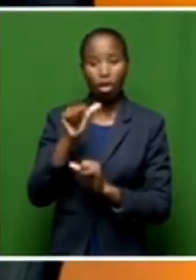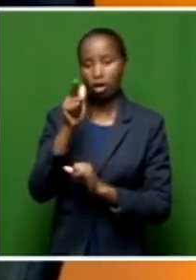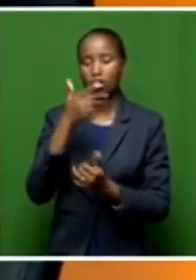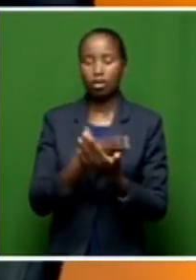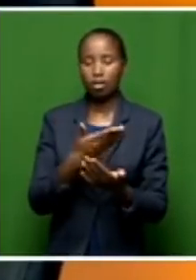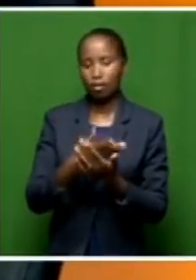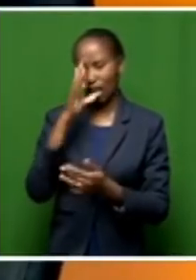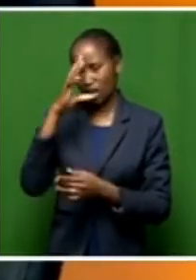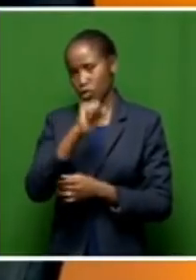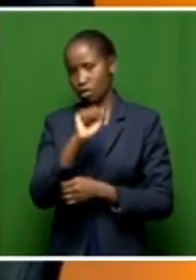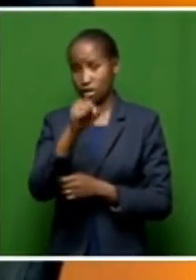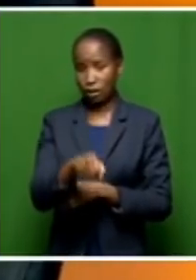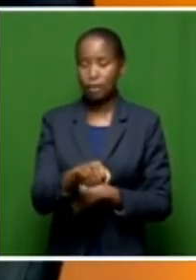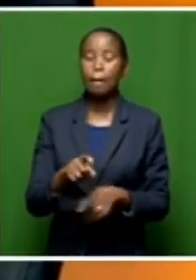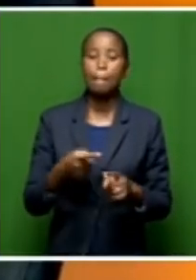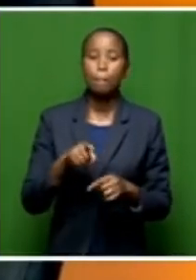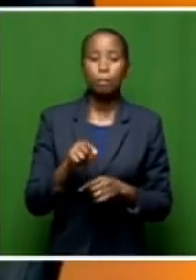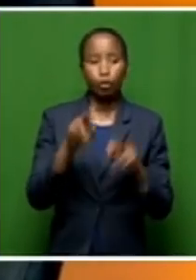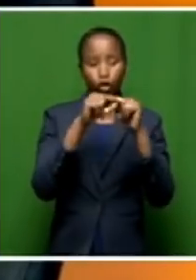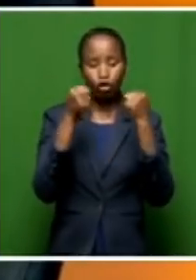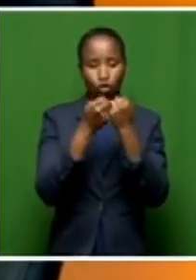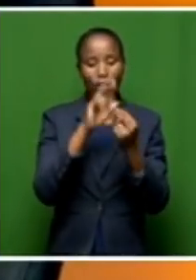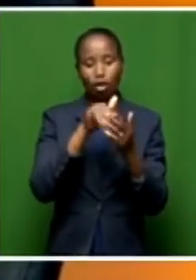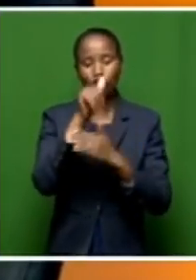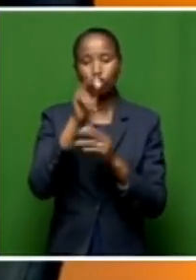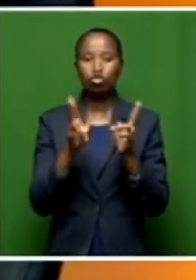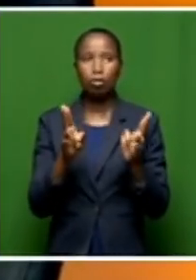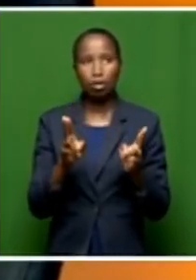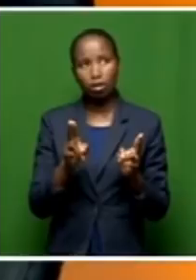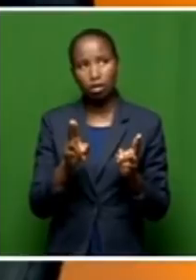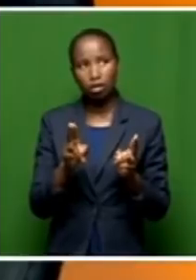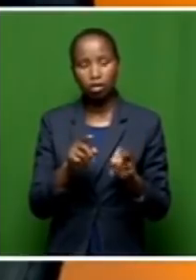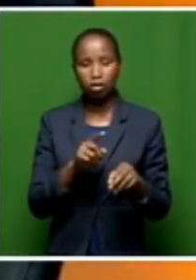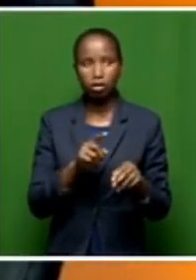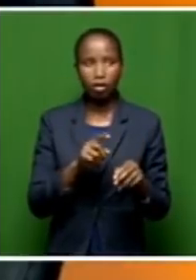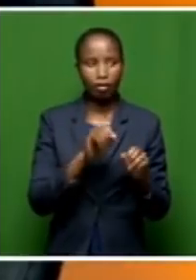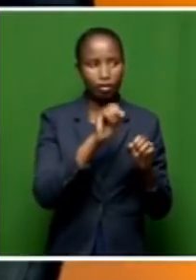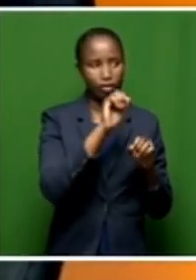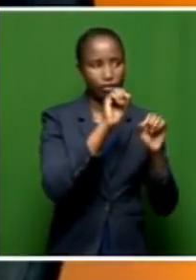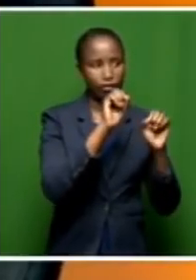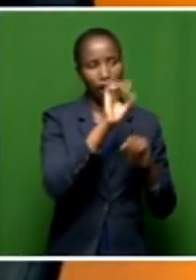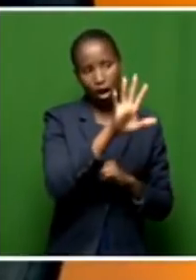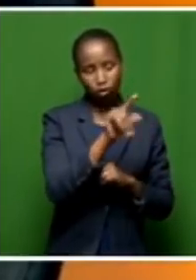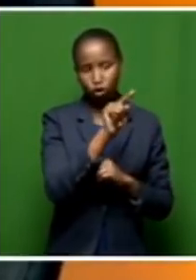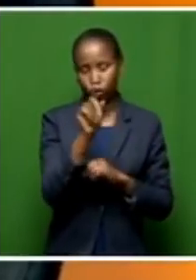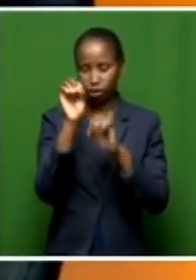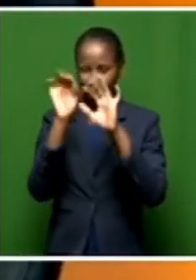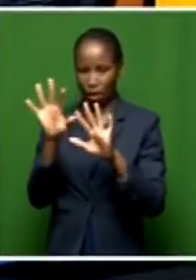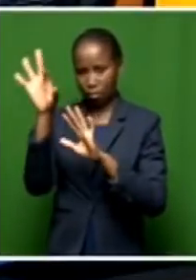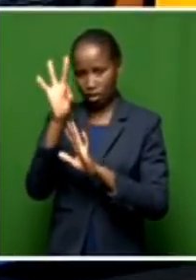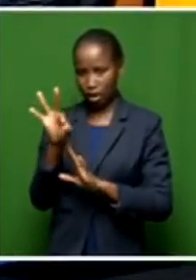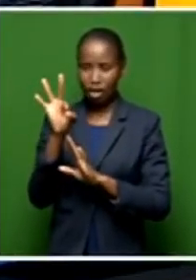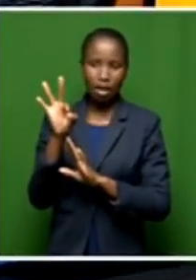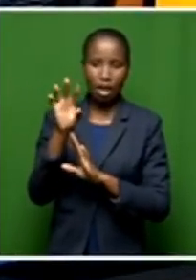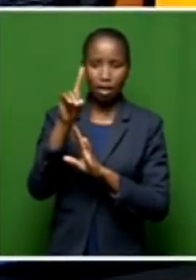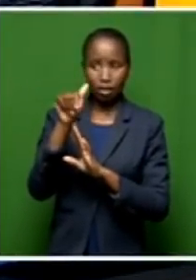elections, normally between 5 to 10% of the data can be in before we make a prediction. So it's early days now, as